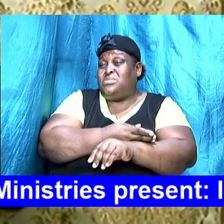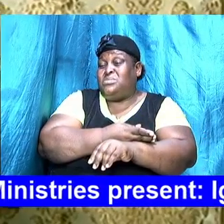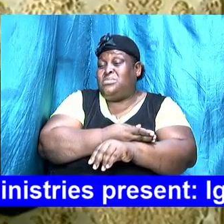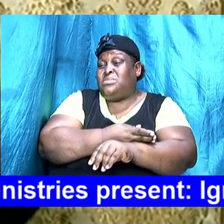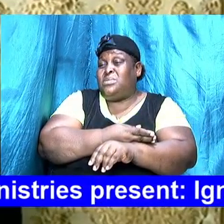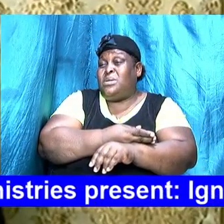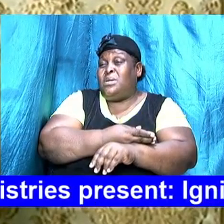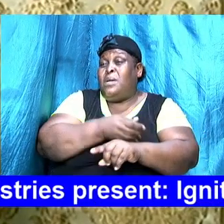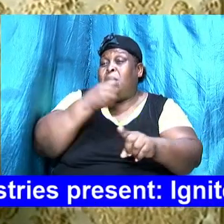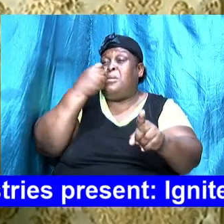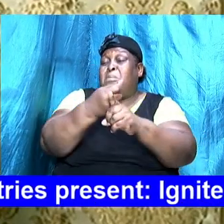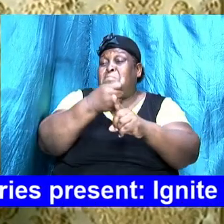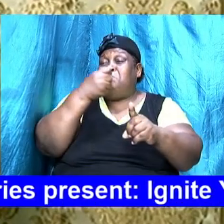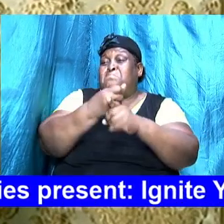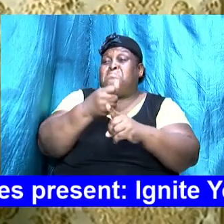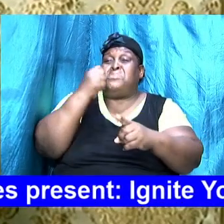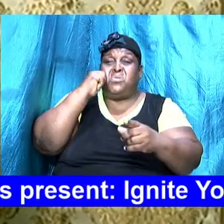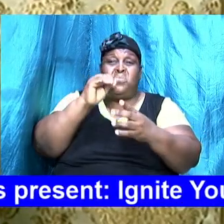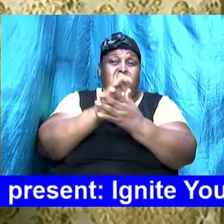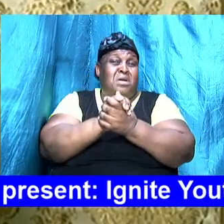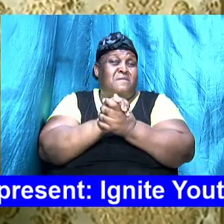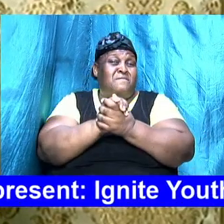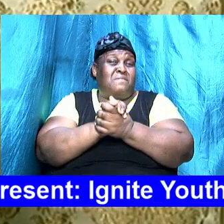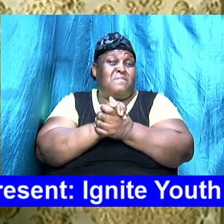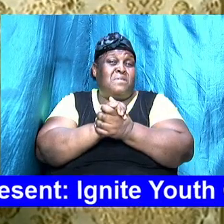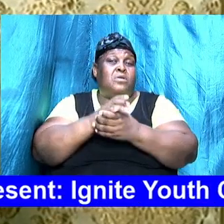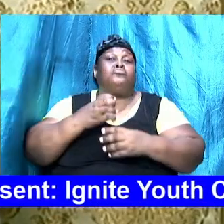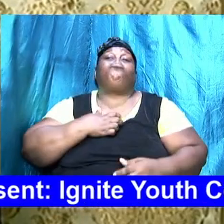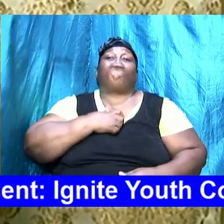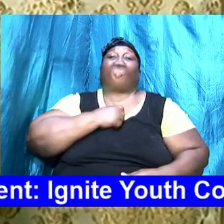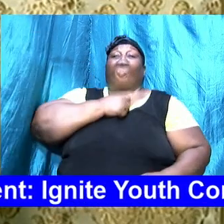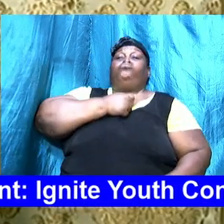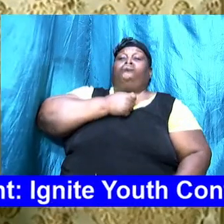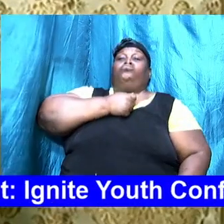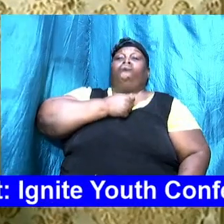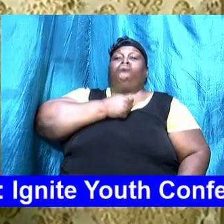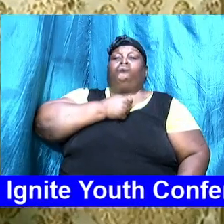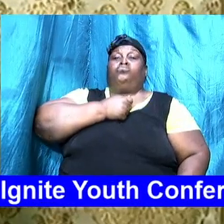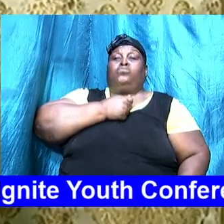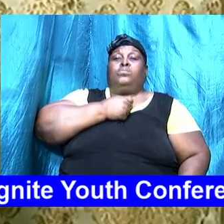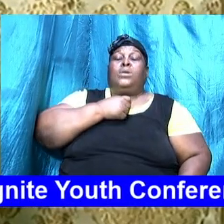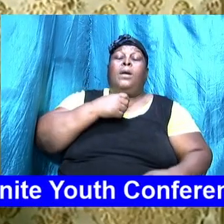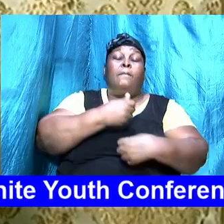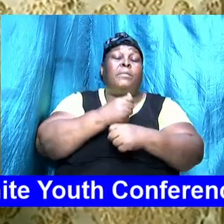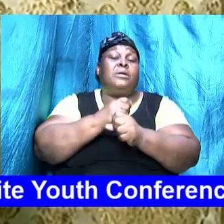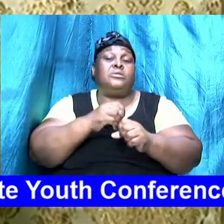that beat your wife and drape her up and make the children see.